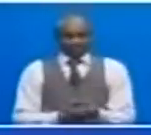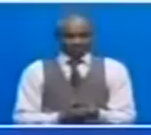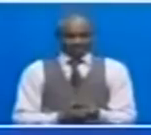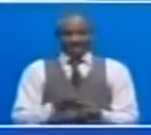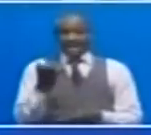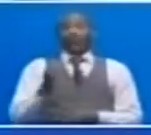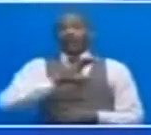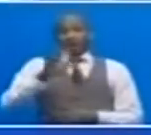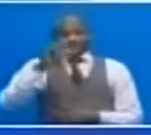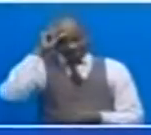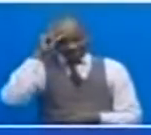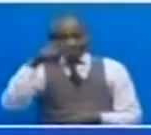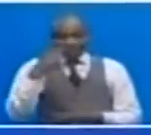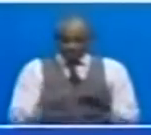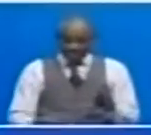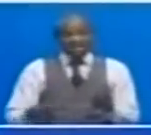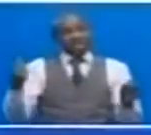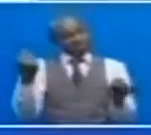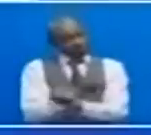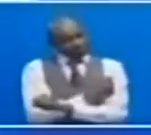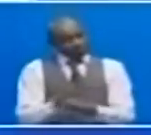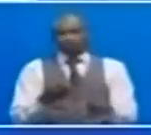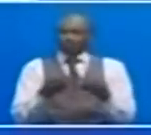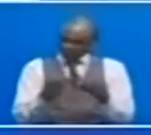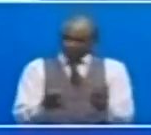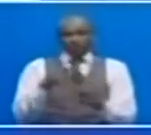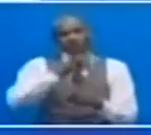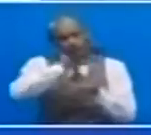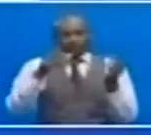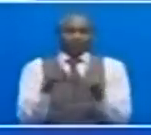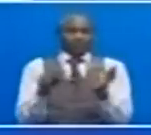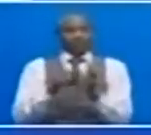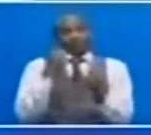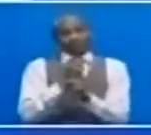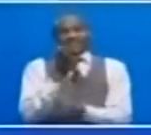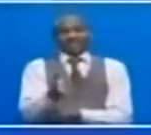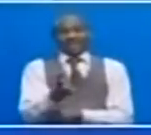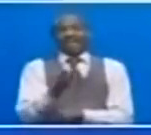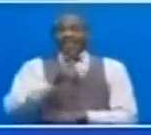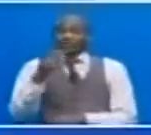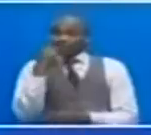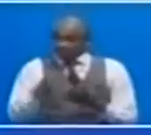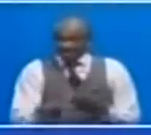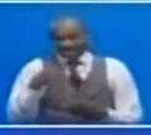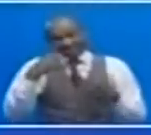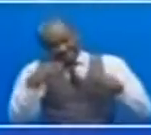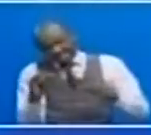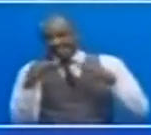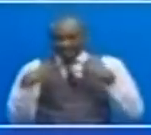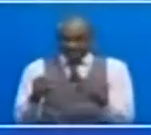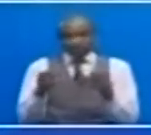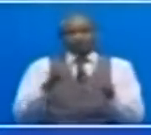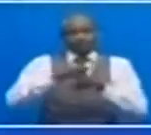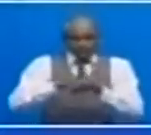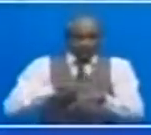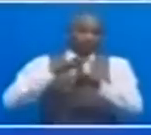to county government, it will be impossible to meet all the workers' demands immediately. The county says they have tried to do so